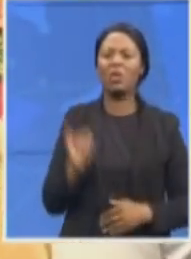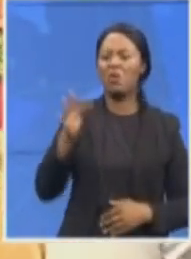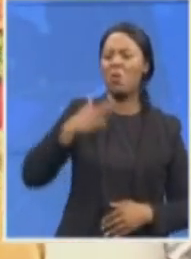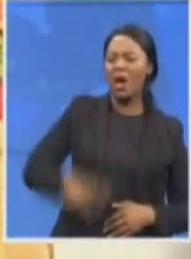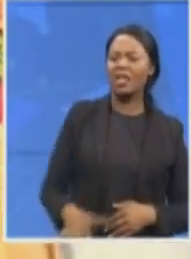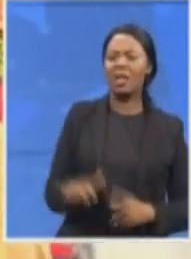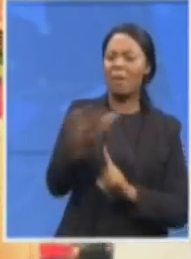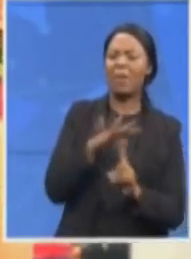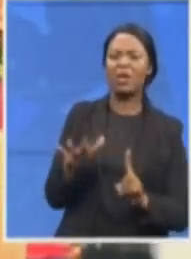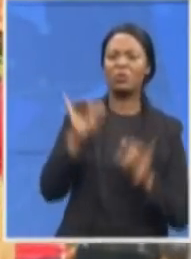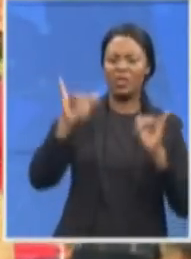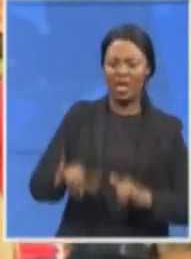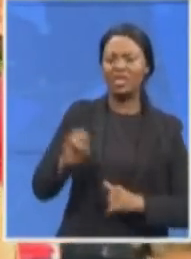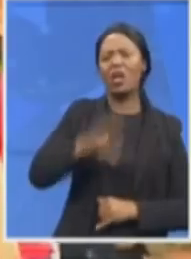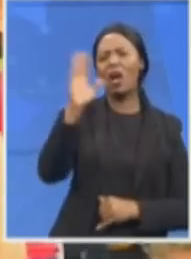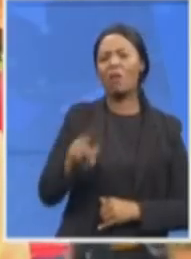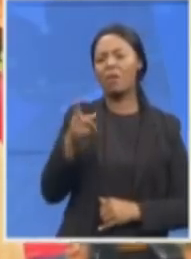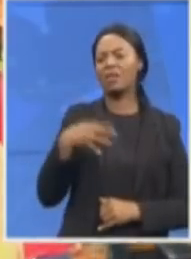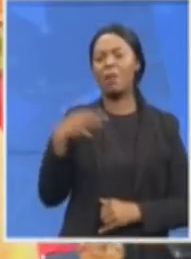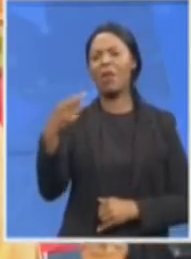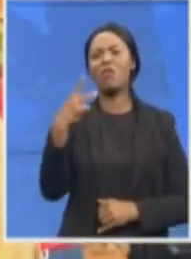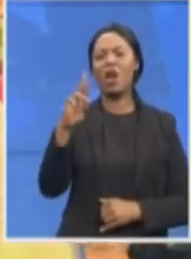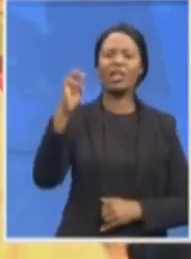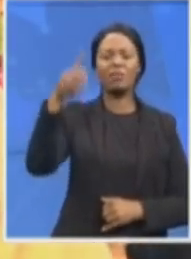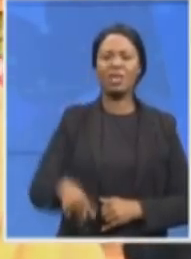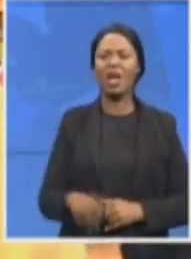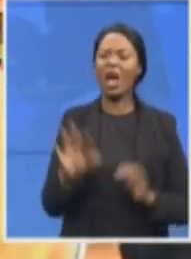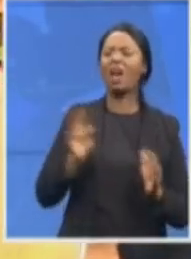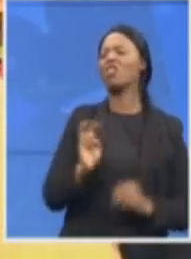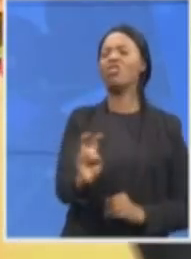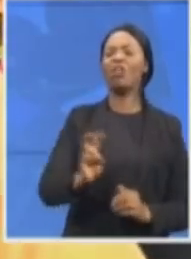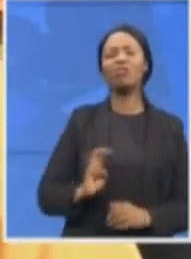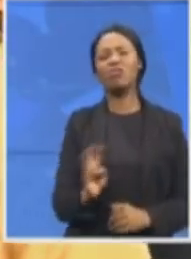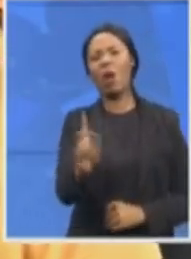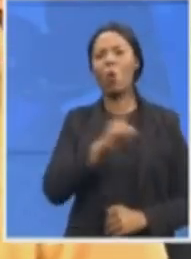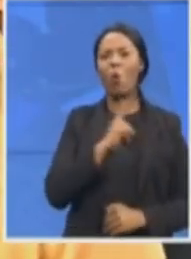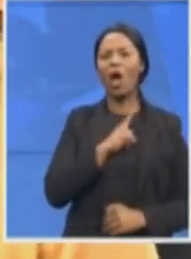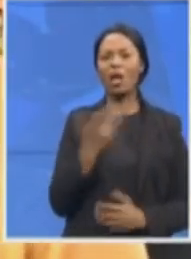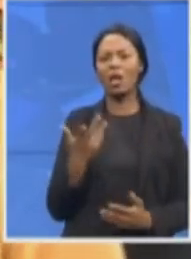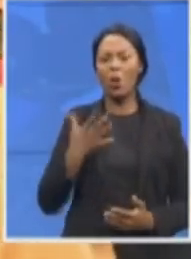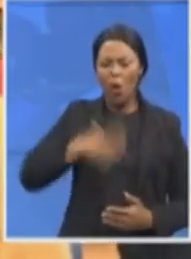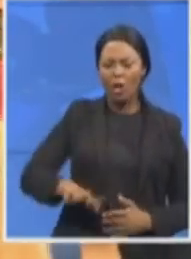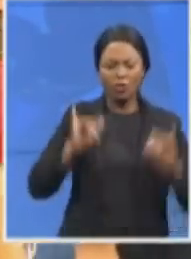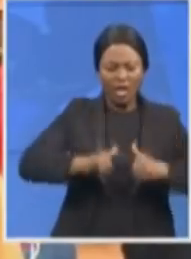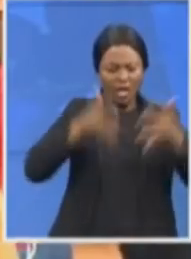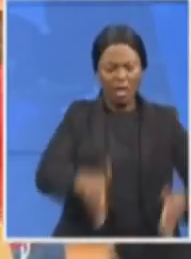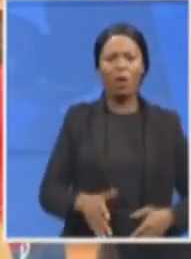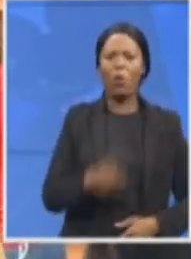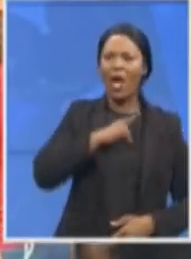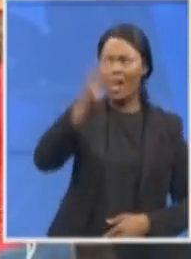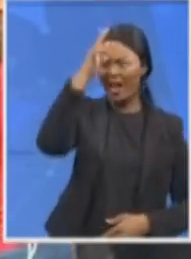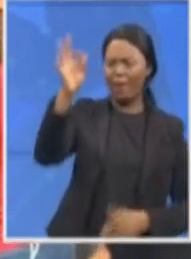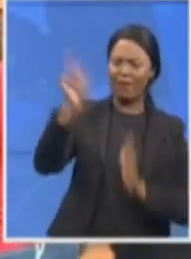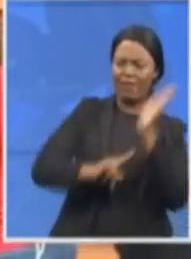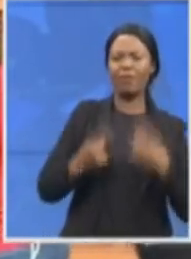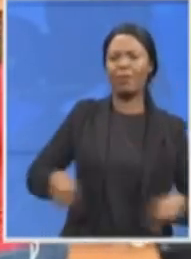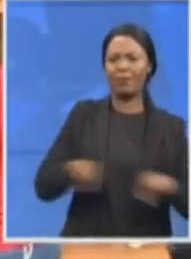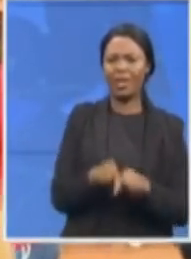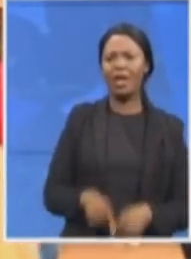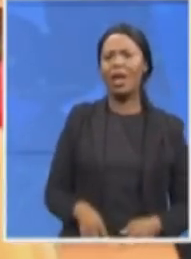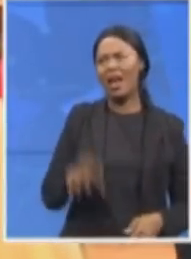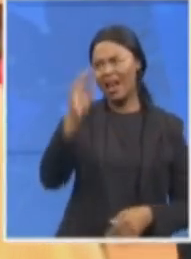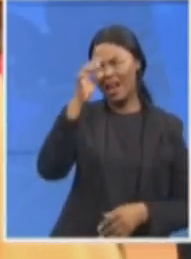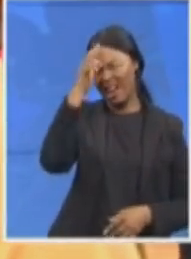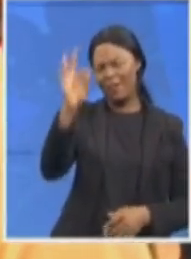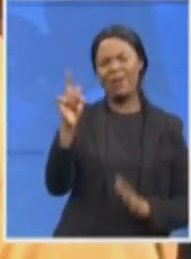Why? Because those people, they want to stay here, they will build it themselves. Why? Because this government is failing them. It's failing them, this government. Now, what concerns me, Rodney, is